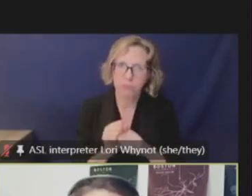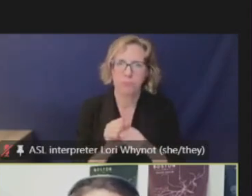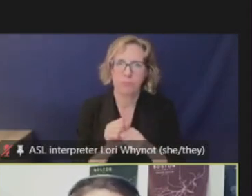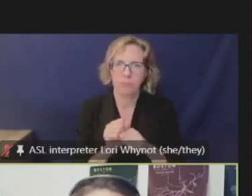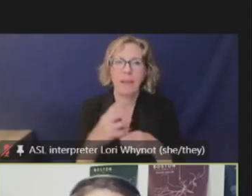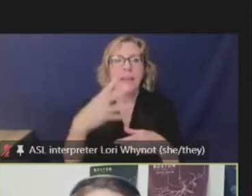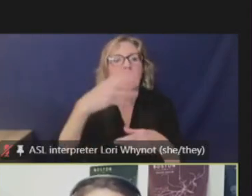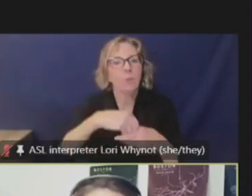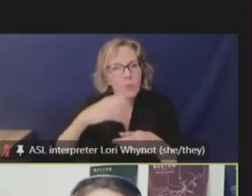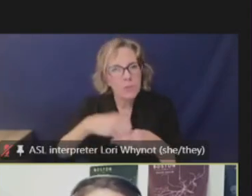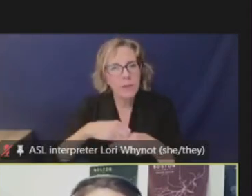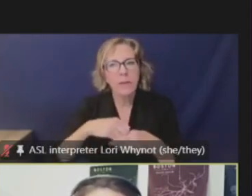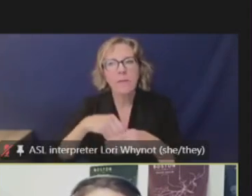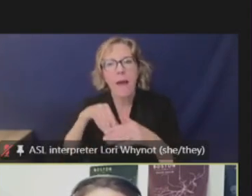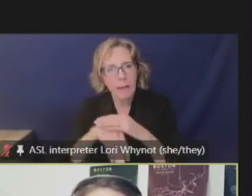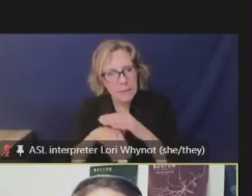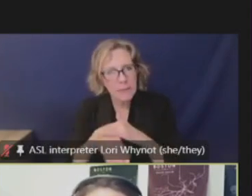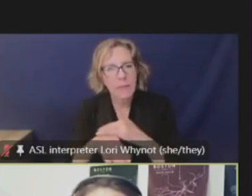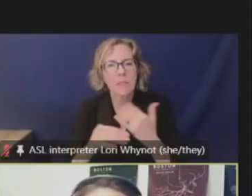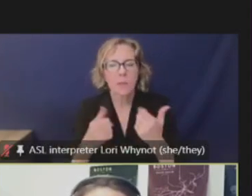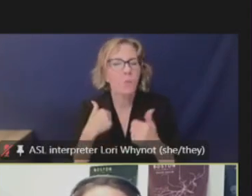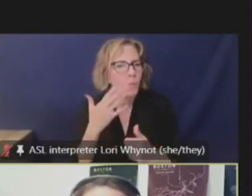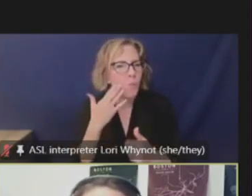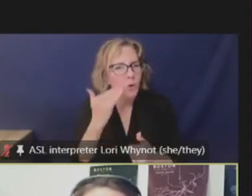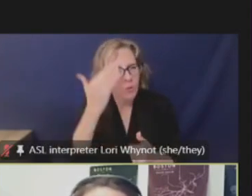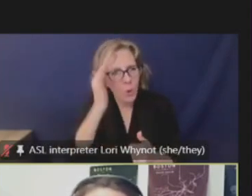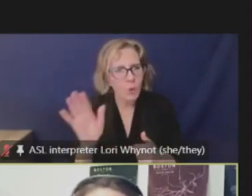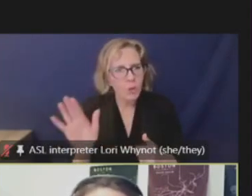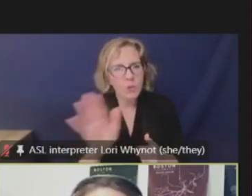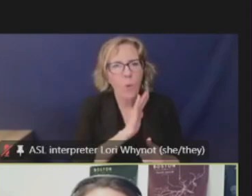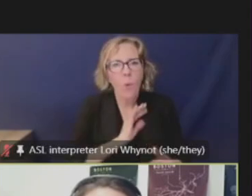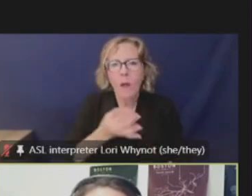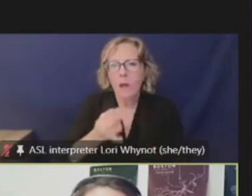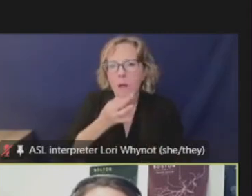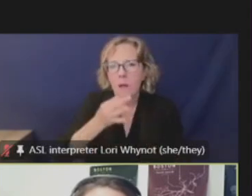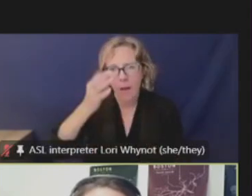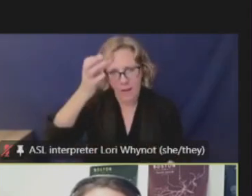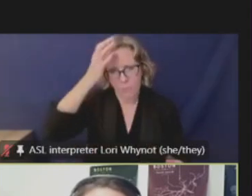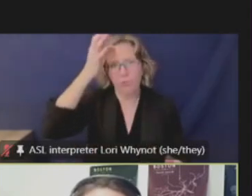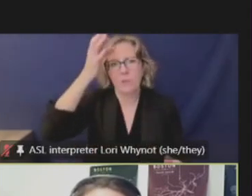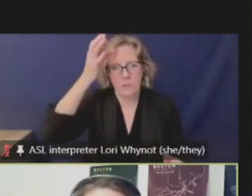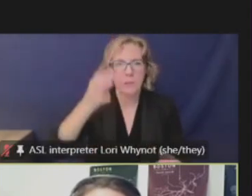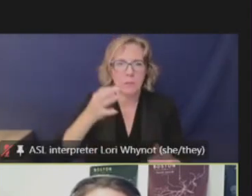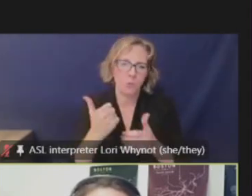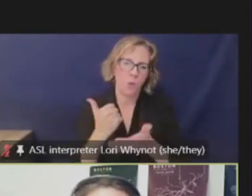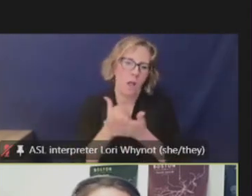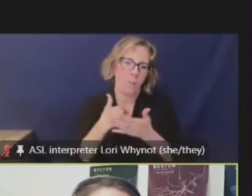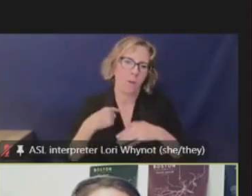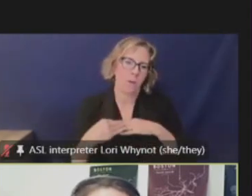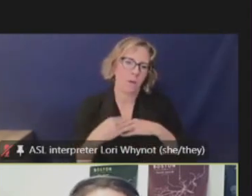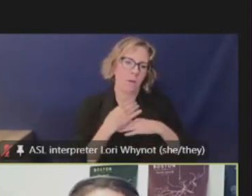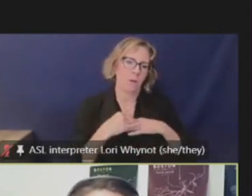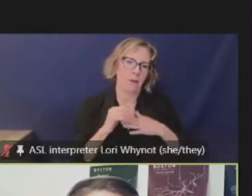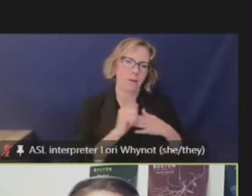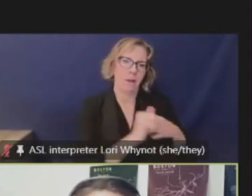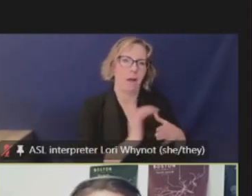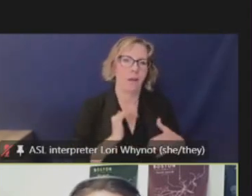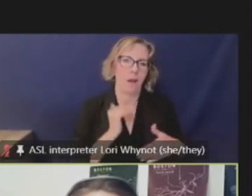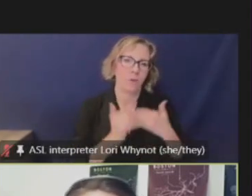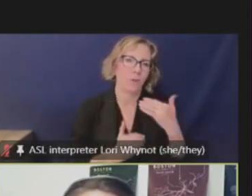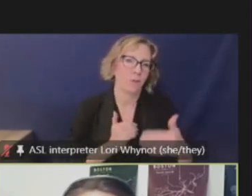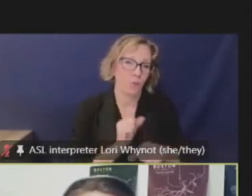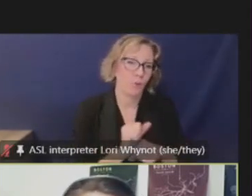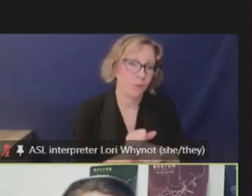expertise and experience on those to help guide our work as we shape up that material. And